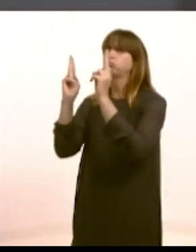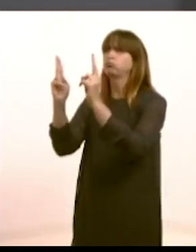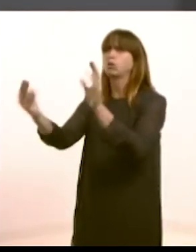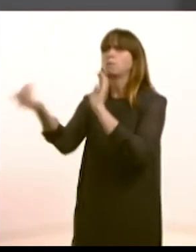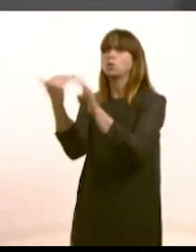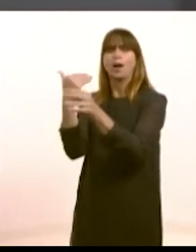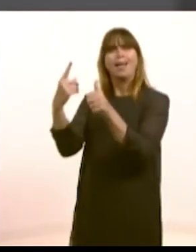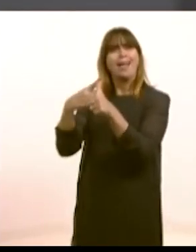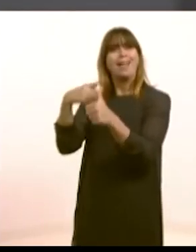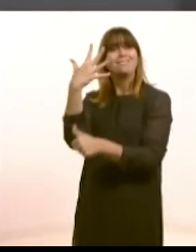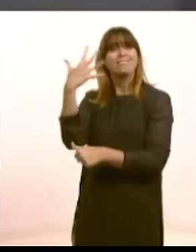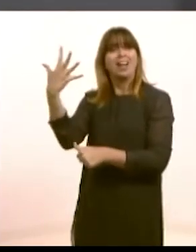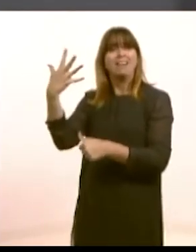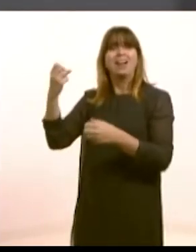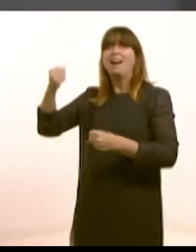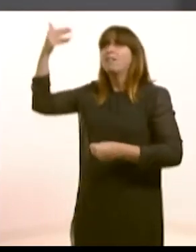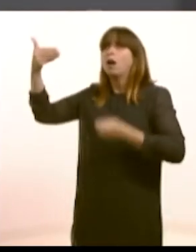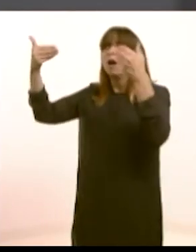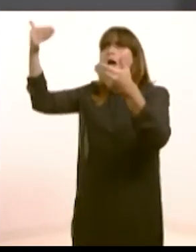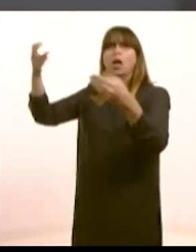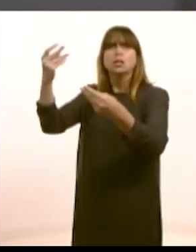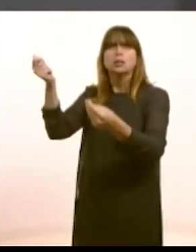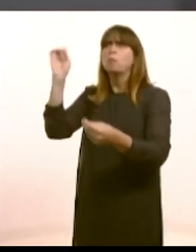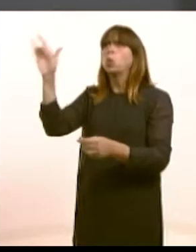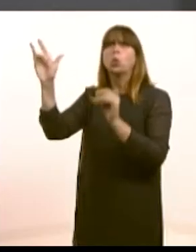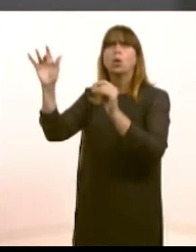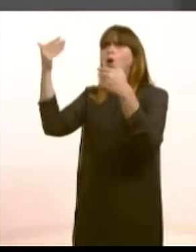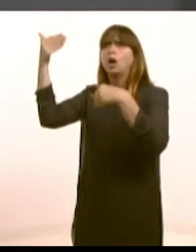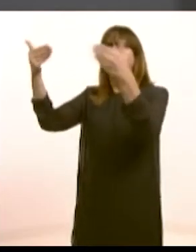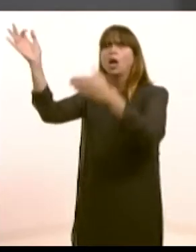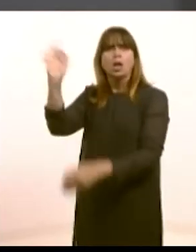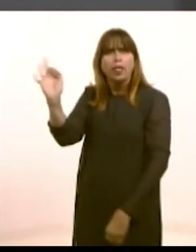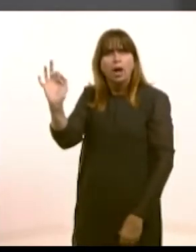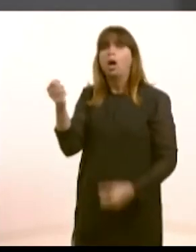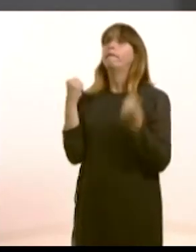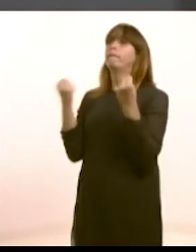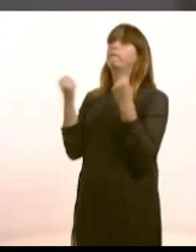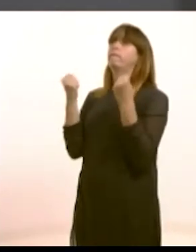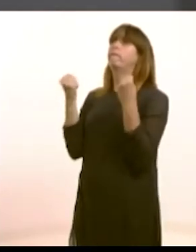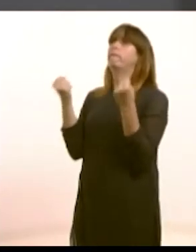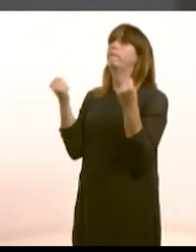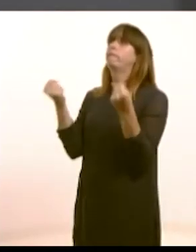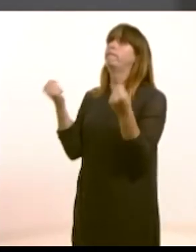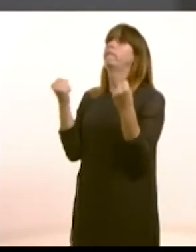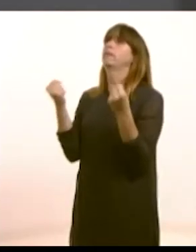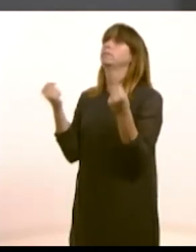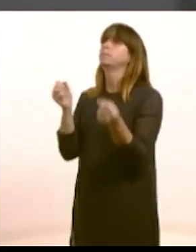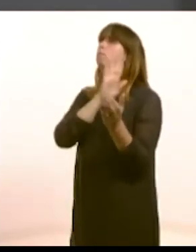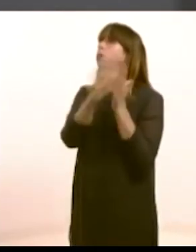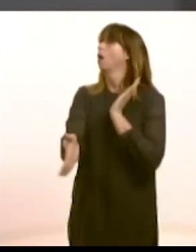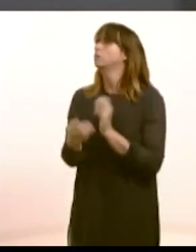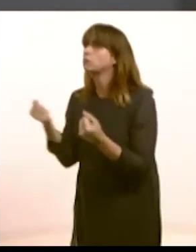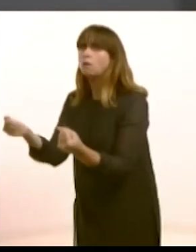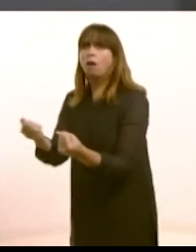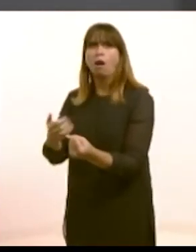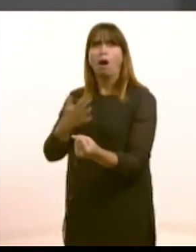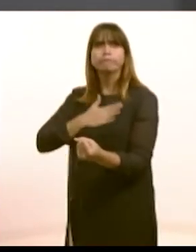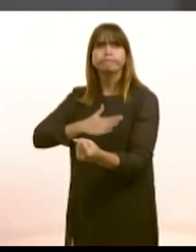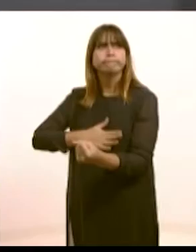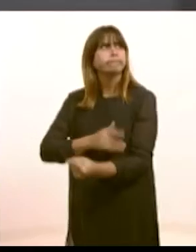ongoing problem experienced by local attractions. Visitors get on the 55, stop at the destination, having no idea of the diverse